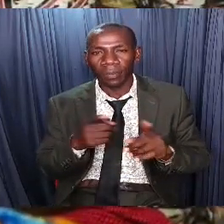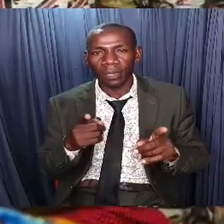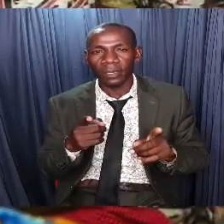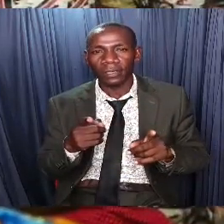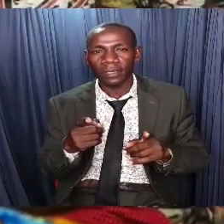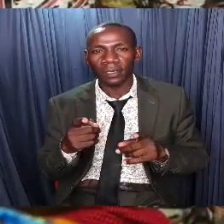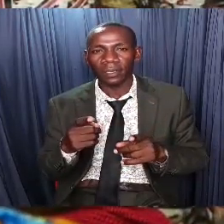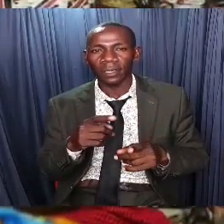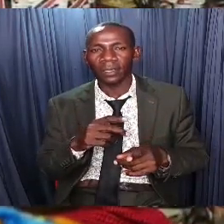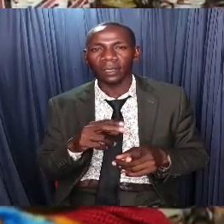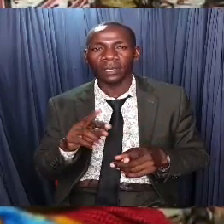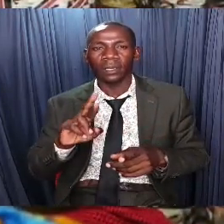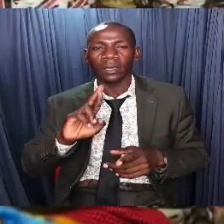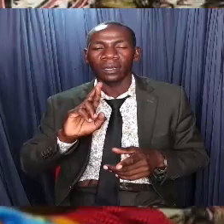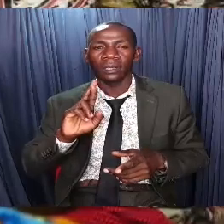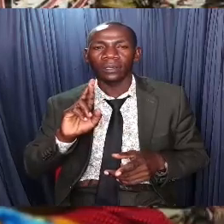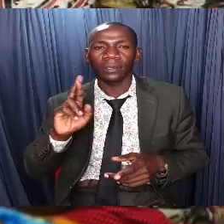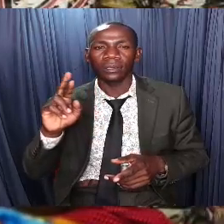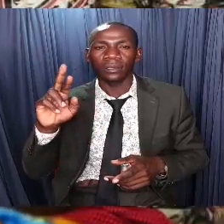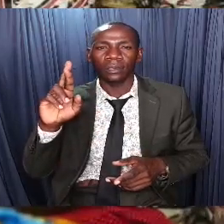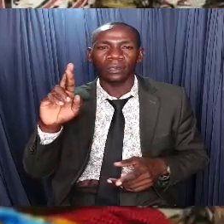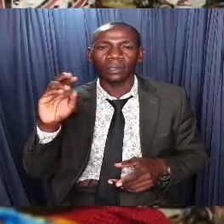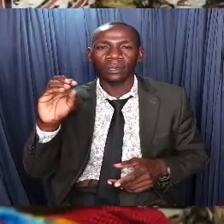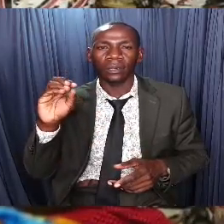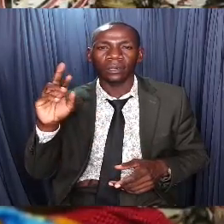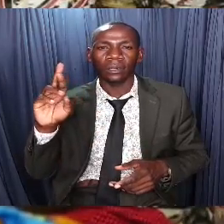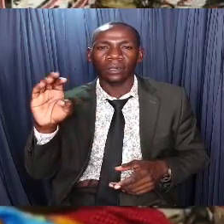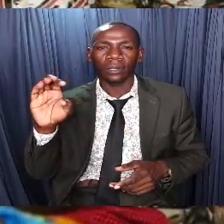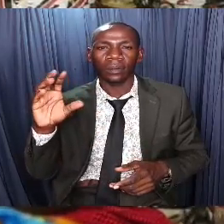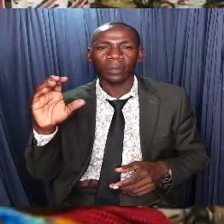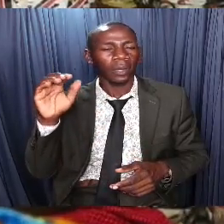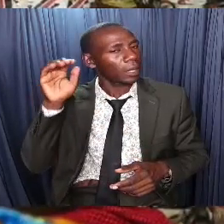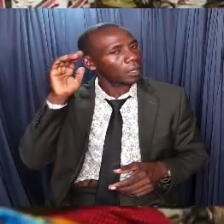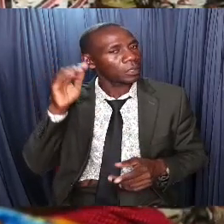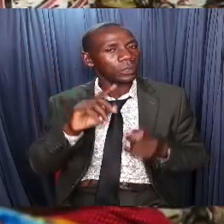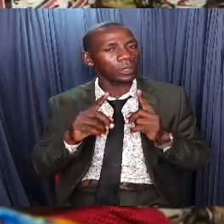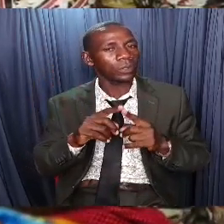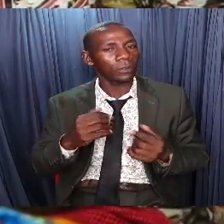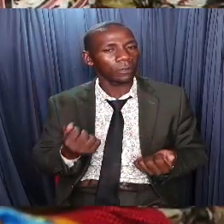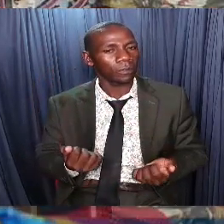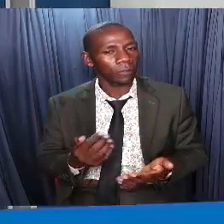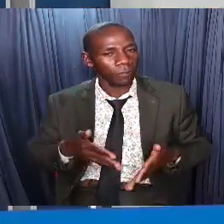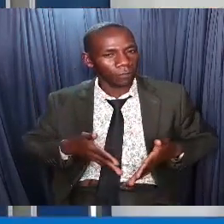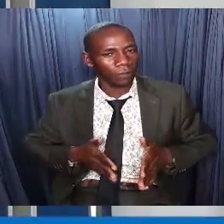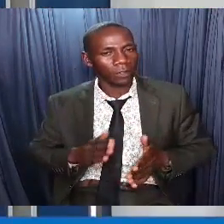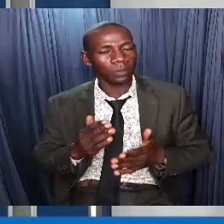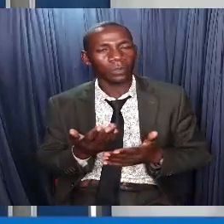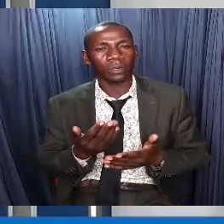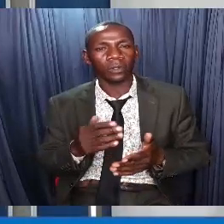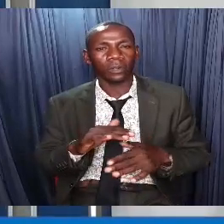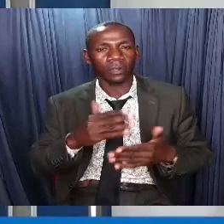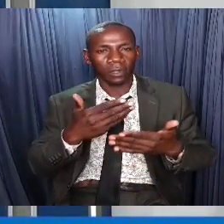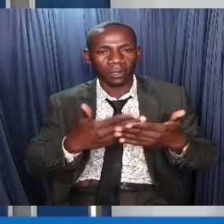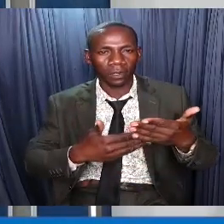Rebecca aliposikia Isaka anasema na mwanawe wa kwanza. But when Rebecca heard, ukisoma hapo chini, when you read down